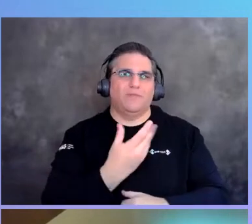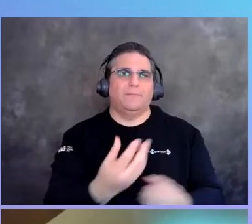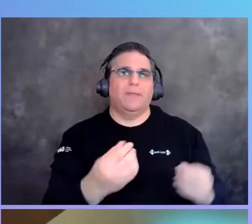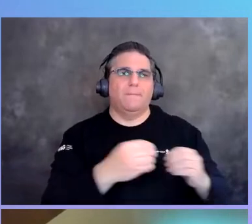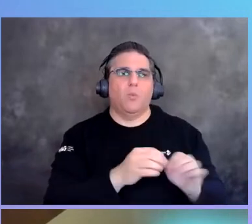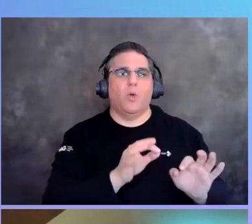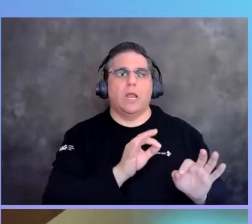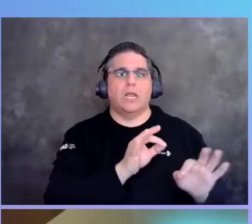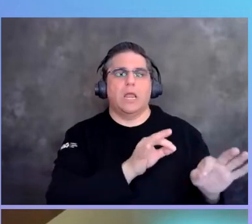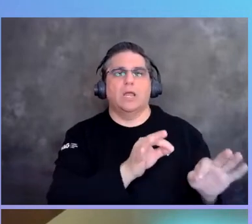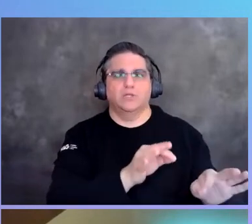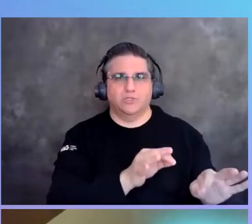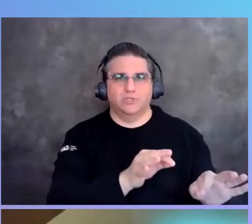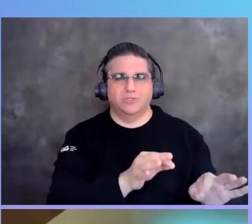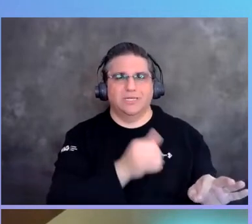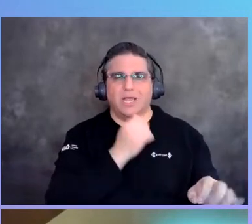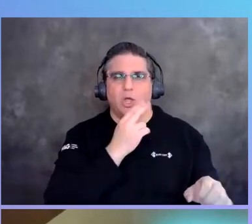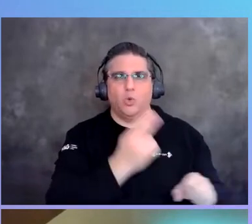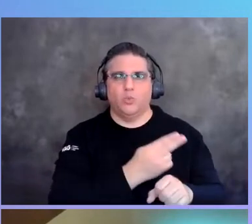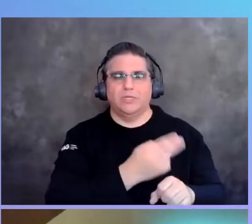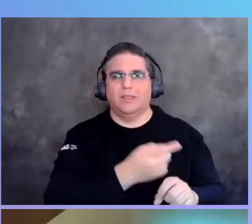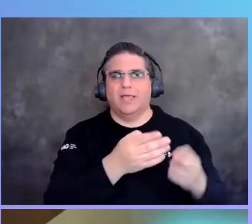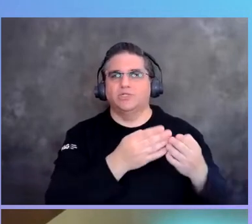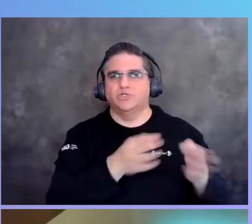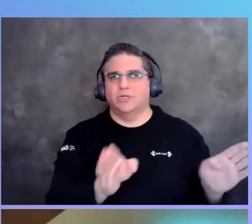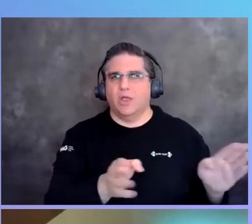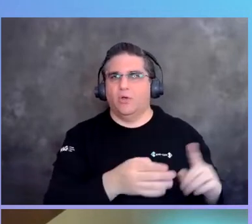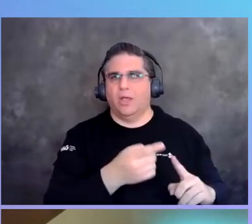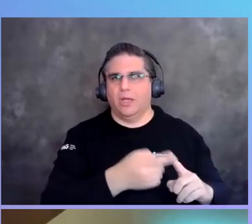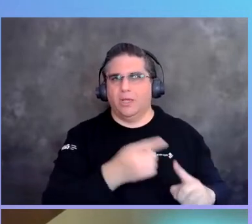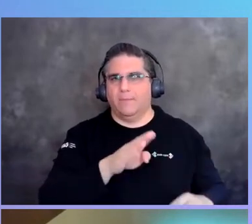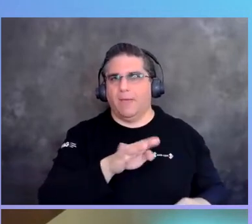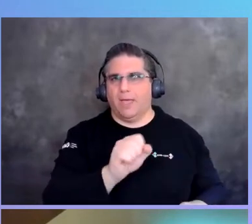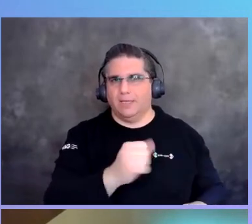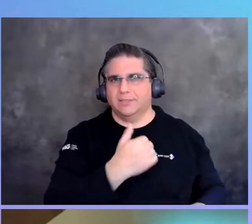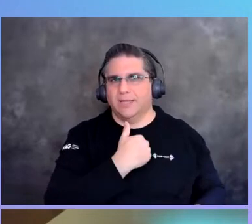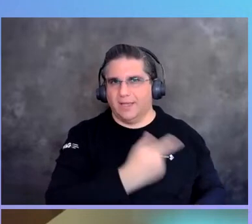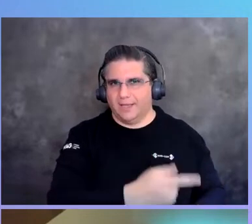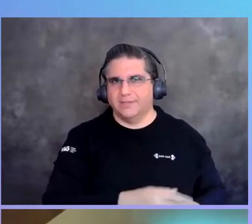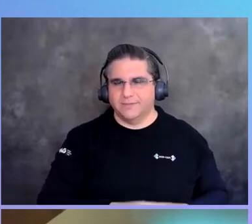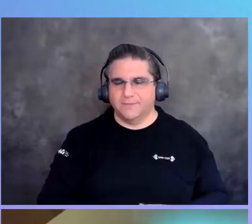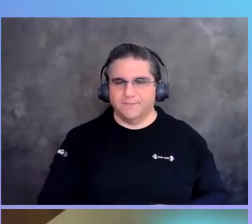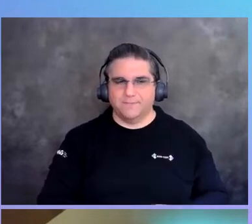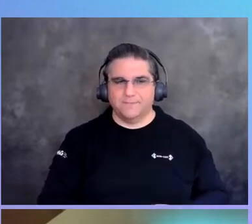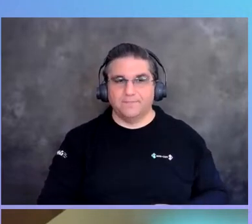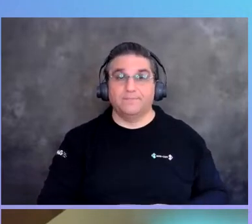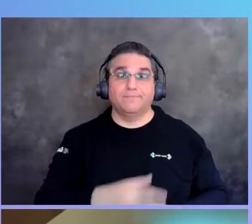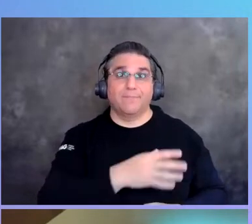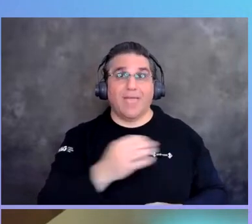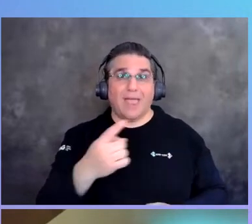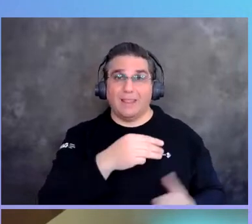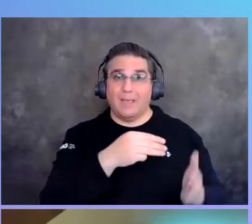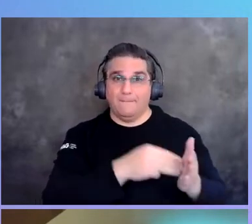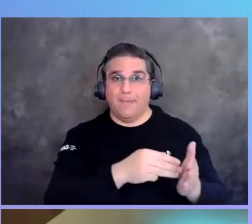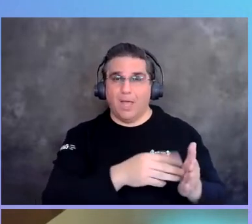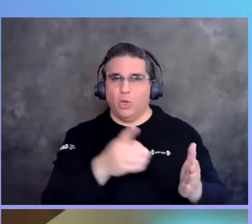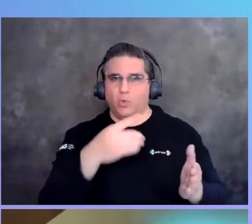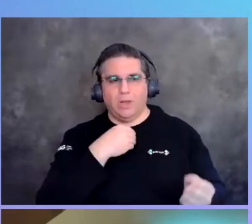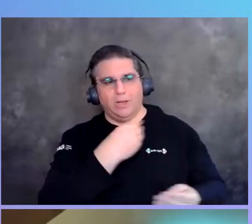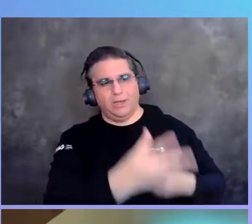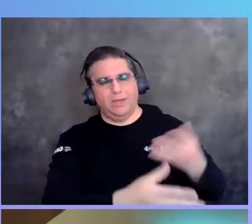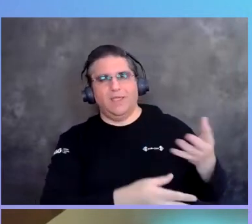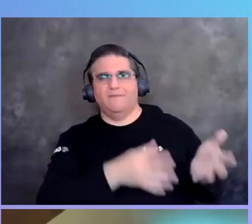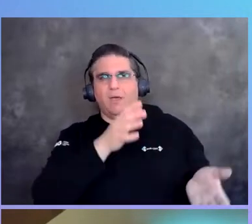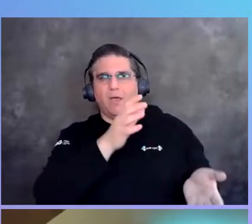biased output it has by default to something that can actually be worked with. In addition, the model can be supplied with custom information and